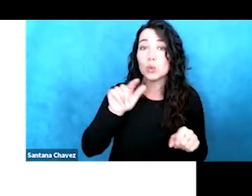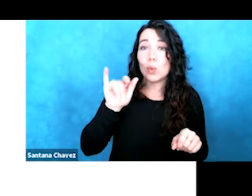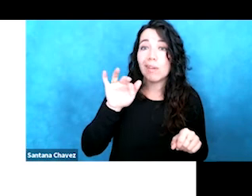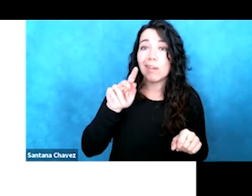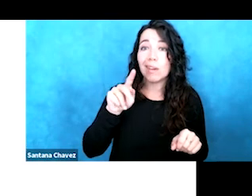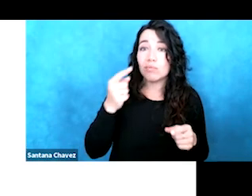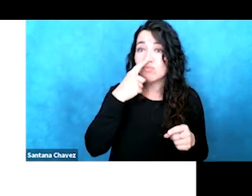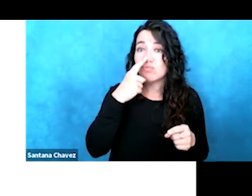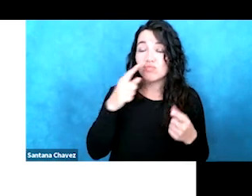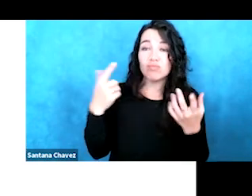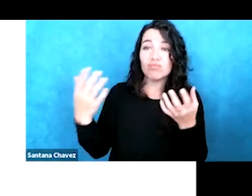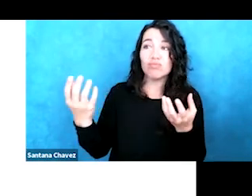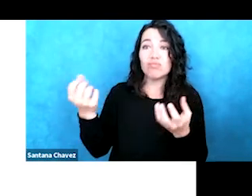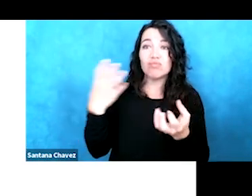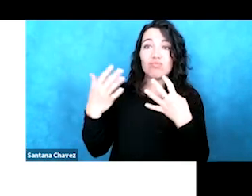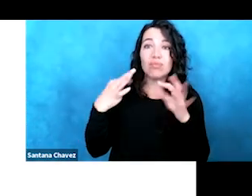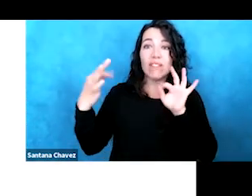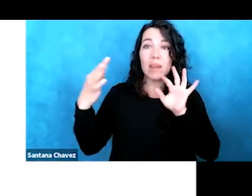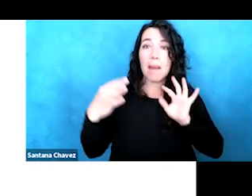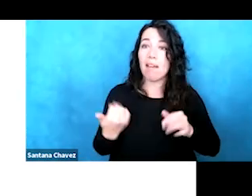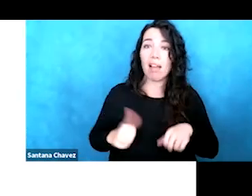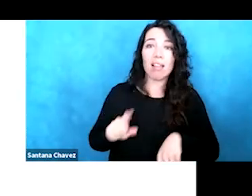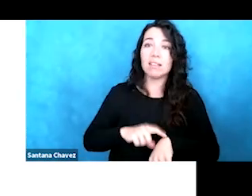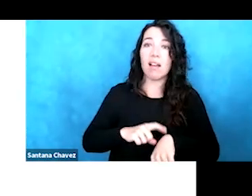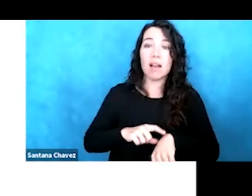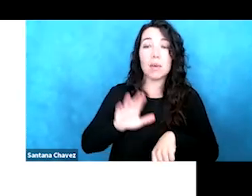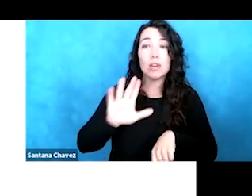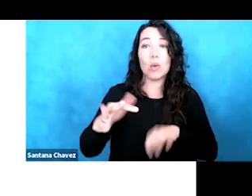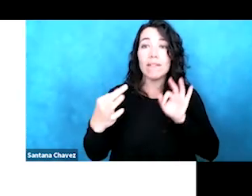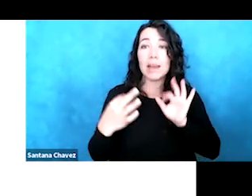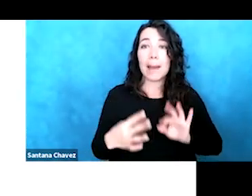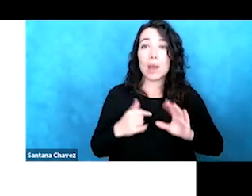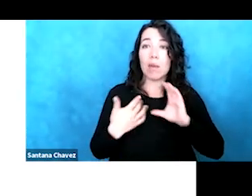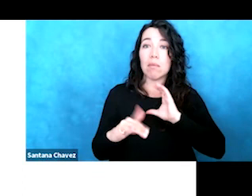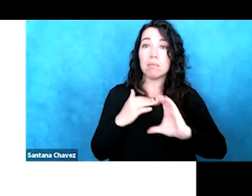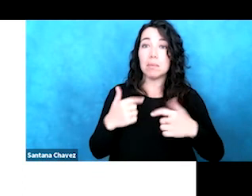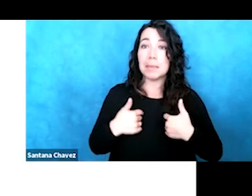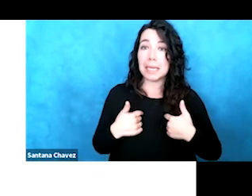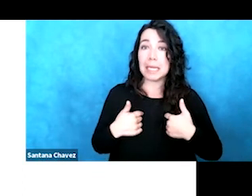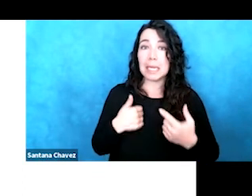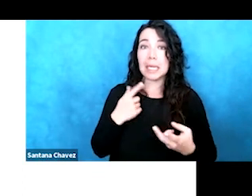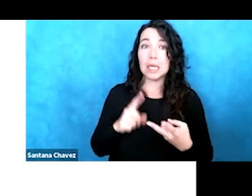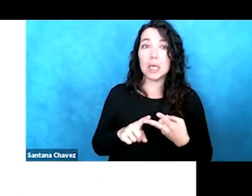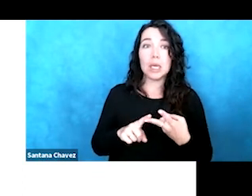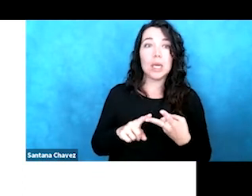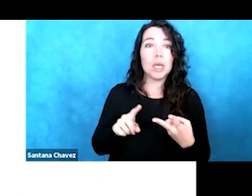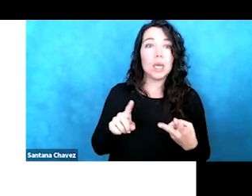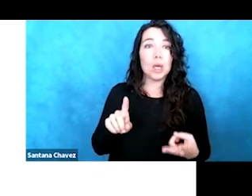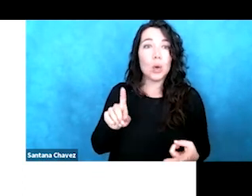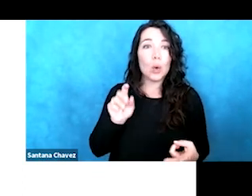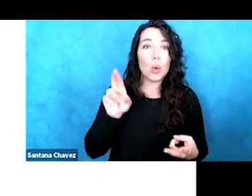suggestions. You can email the feedback to me and to Abir Al-Dalimi, our senior mental health